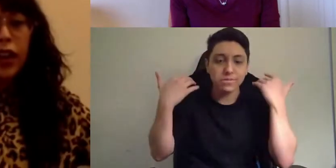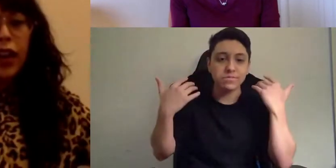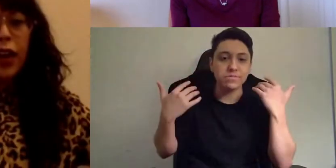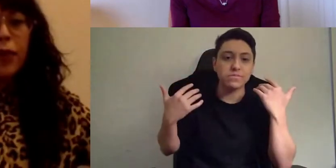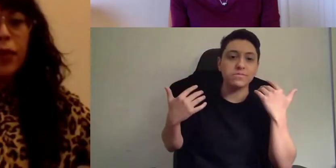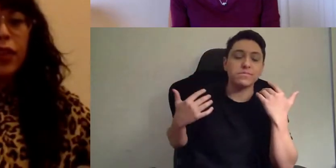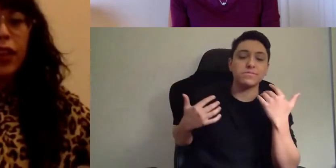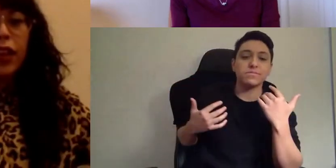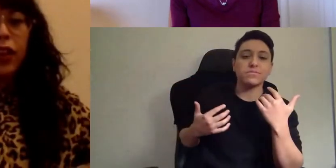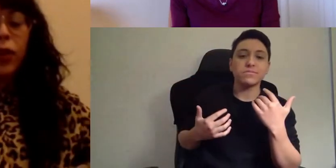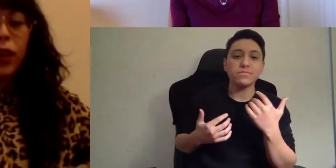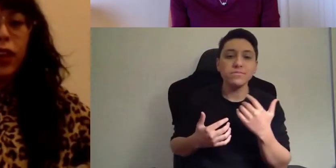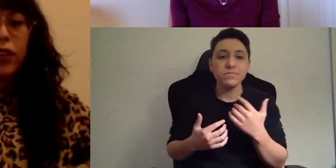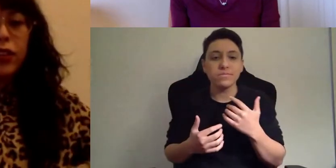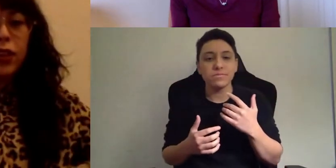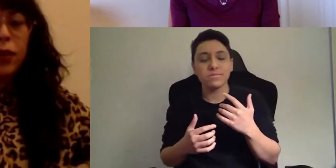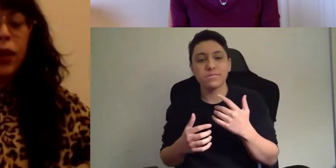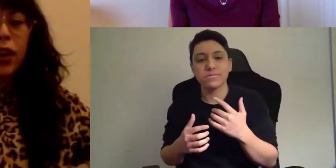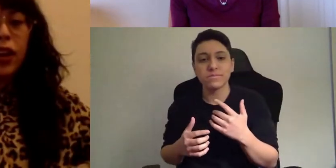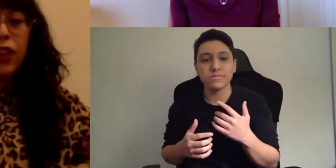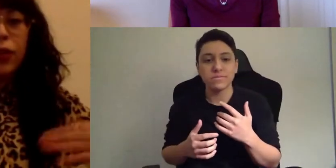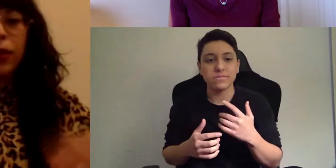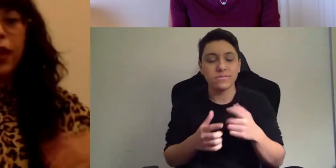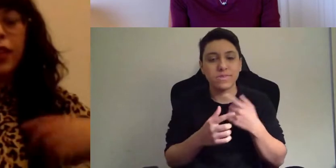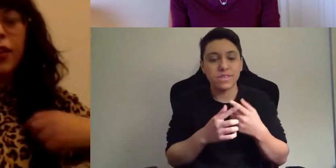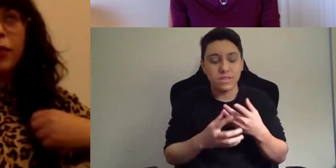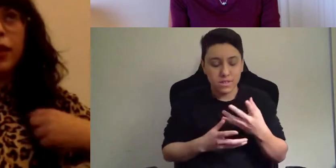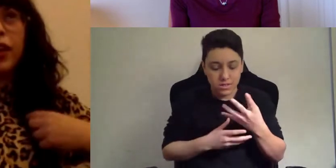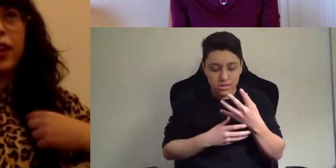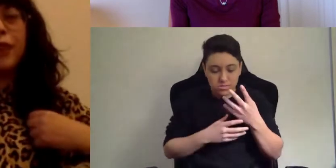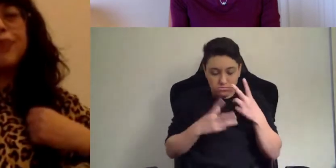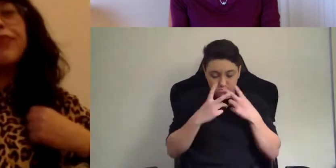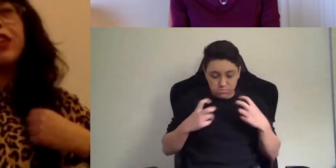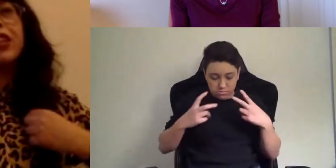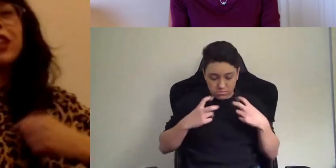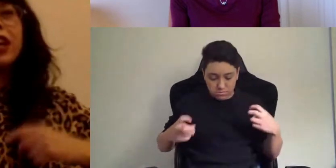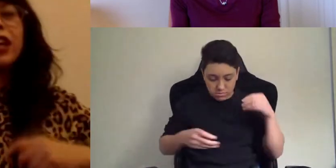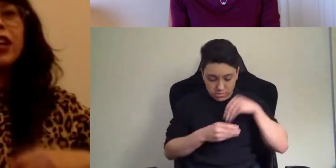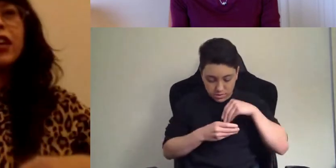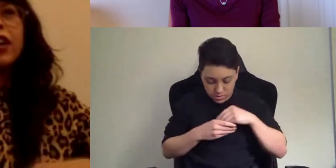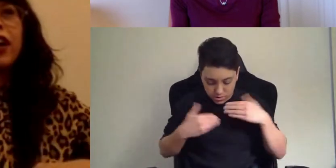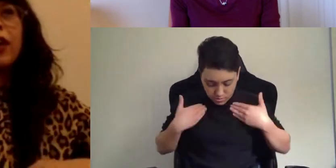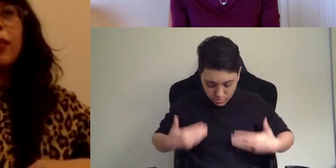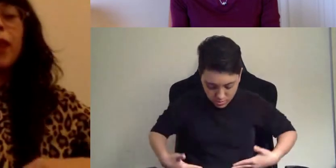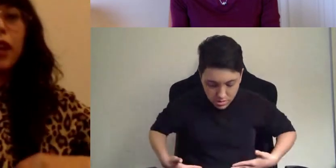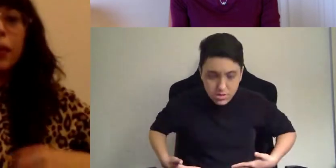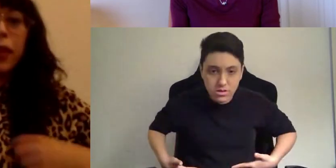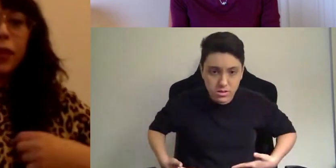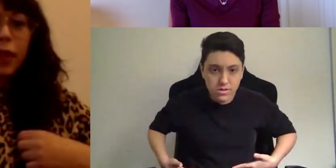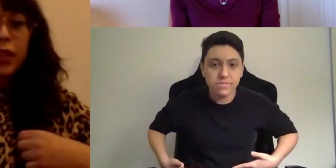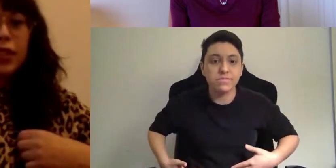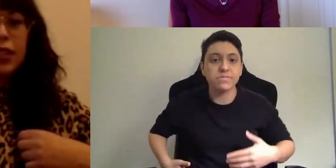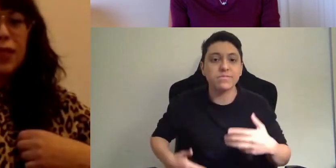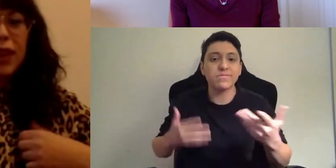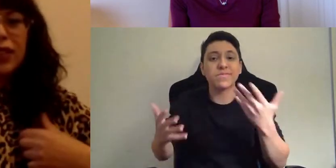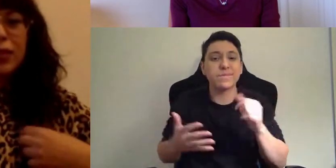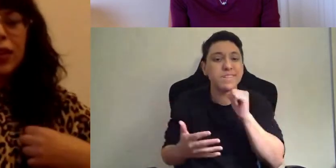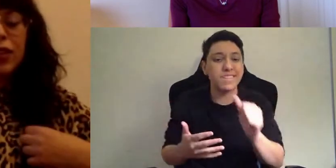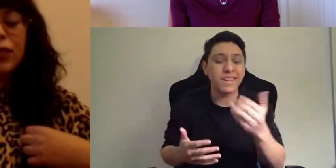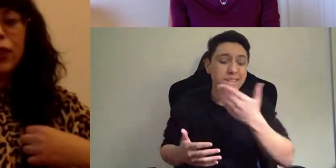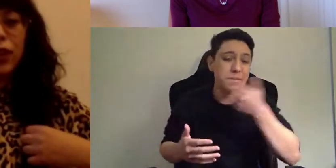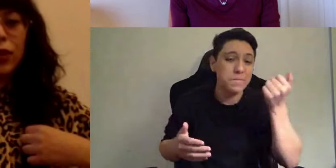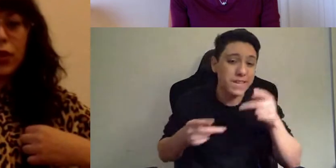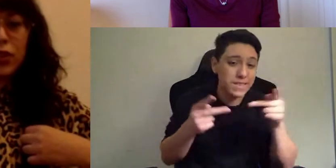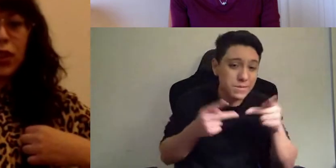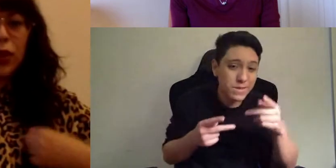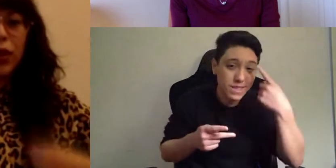here, like going into your body in the way that we did, might not be the place that's the best